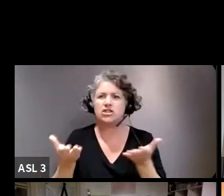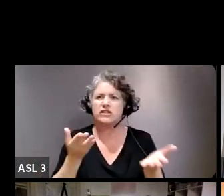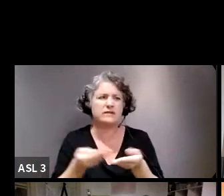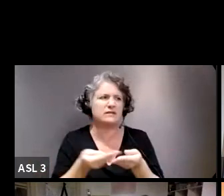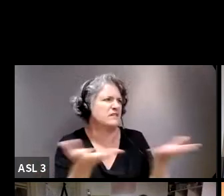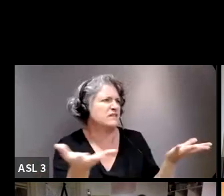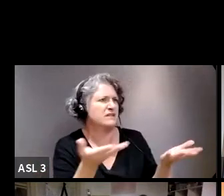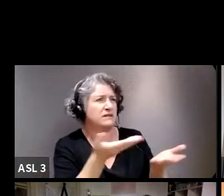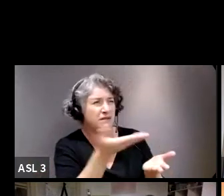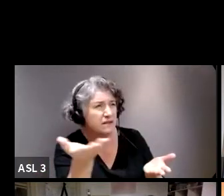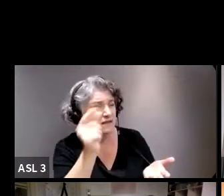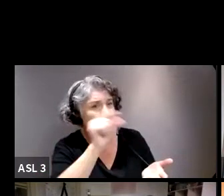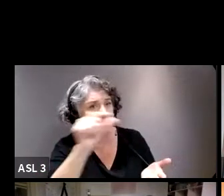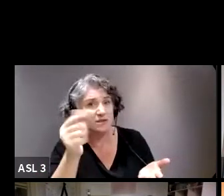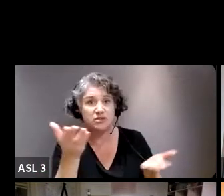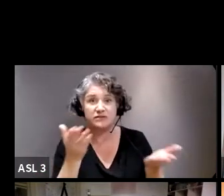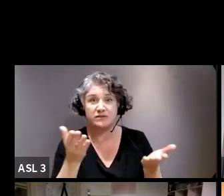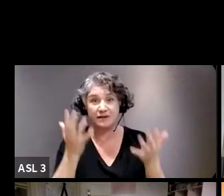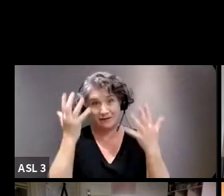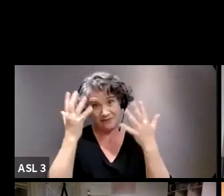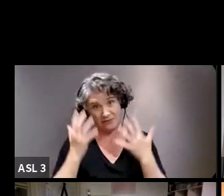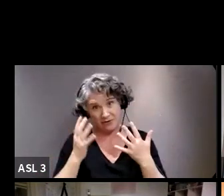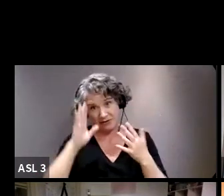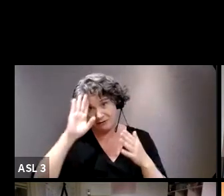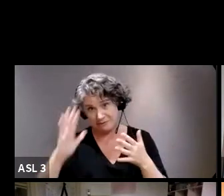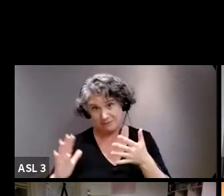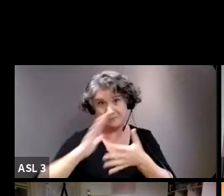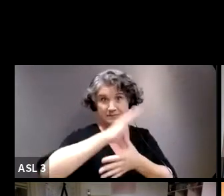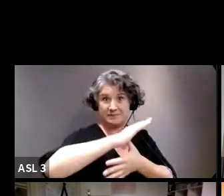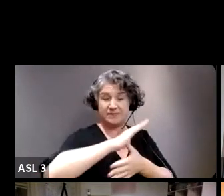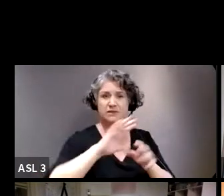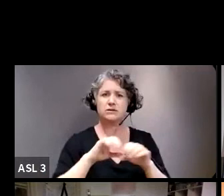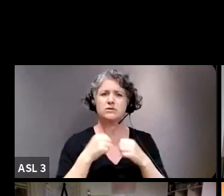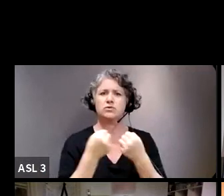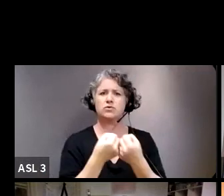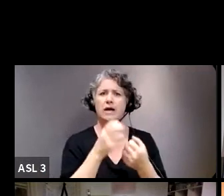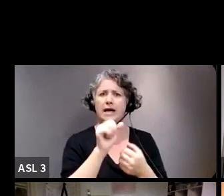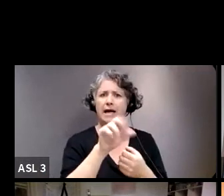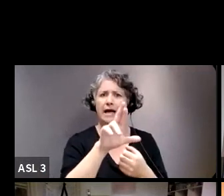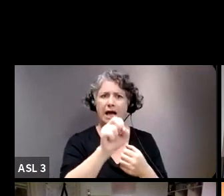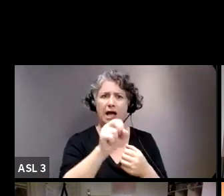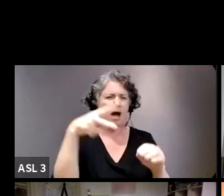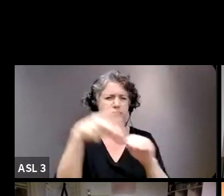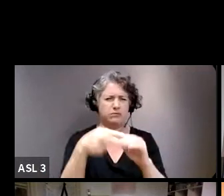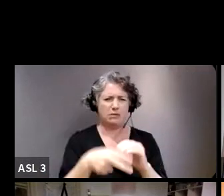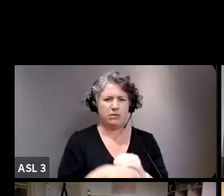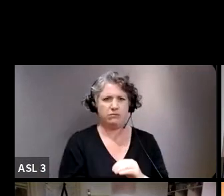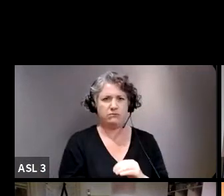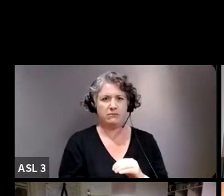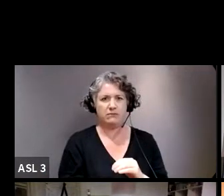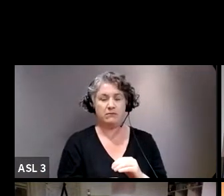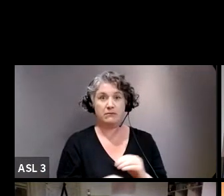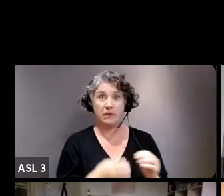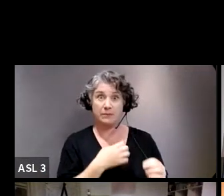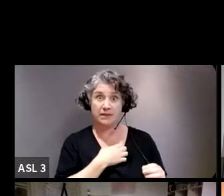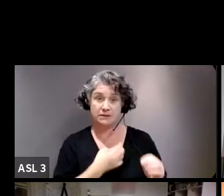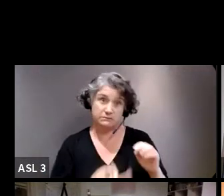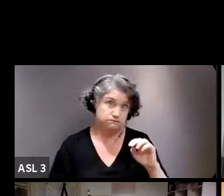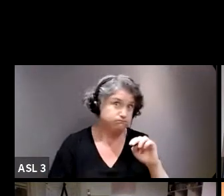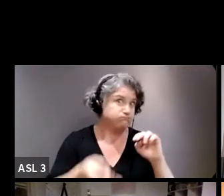and unfortunately the first place they seem to target is social and care supports um and